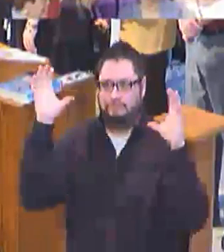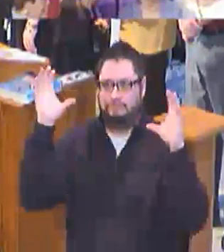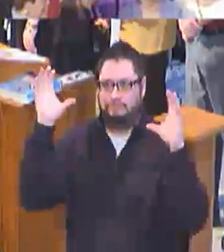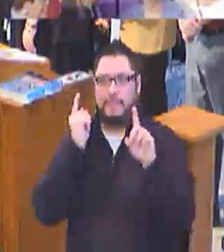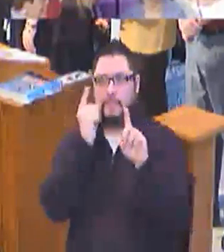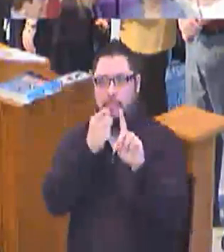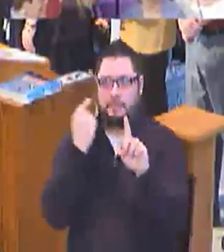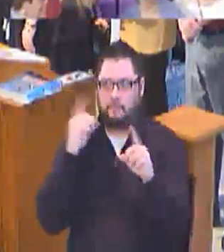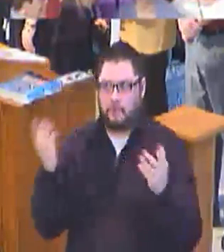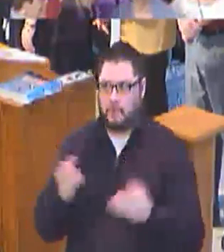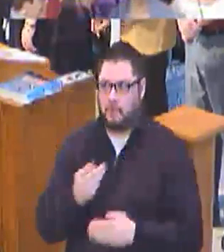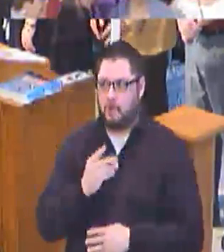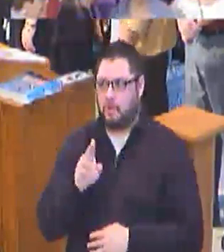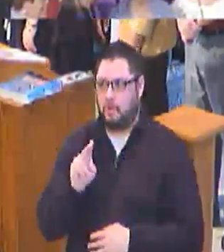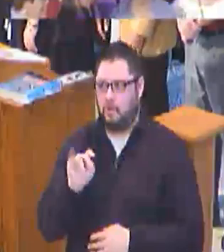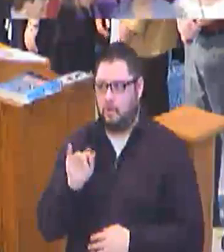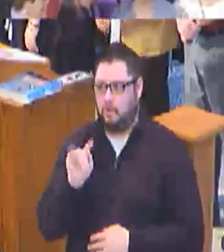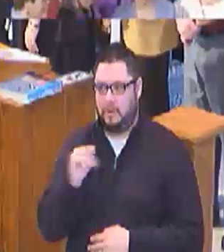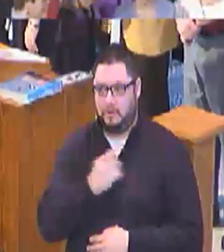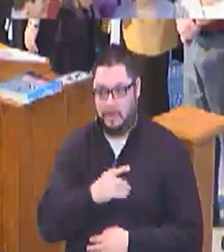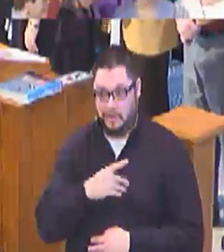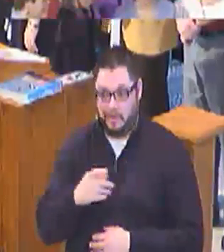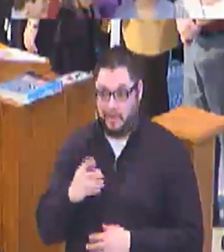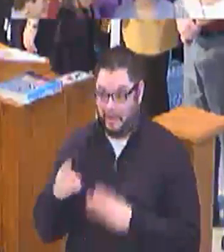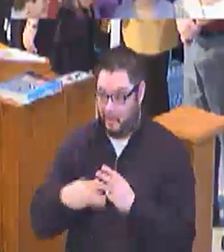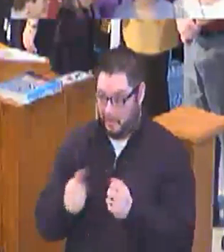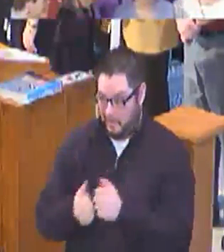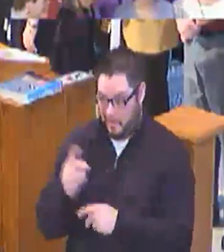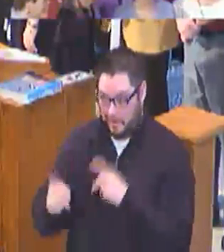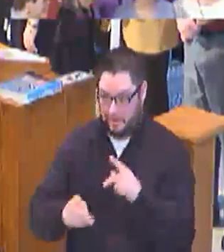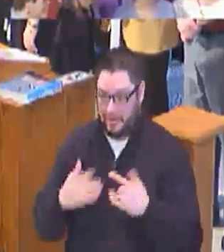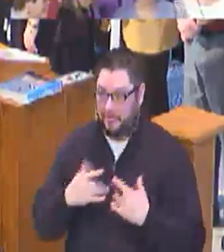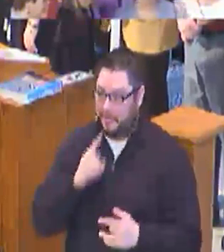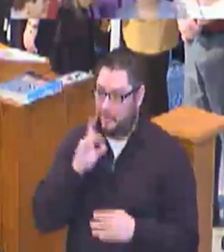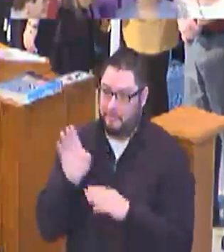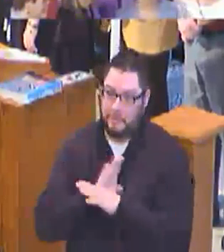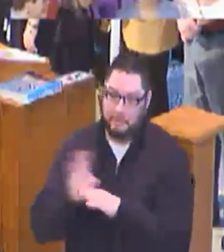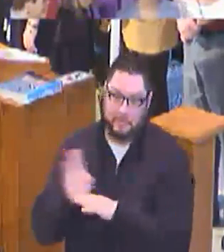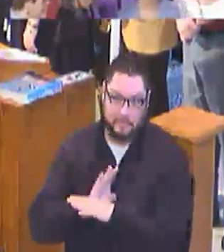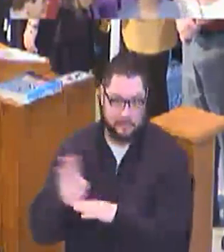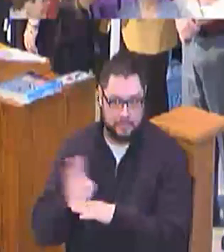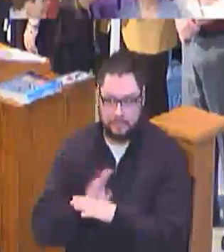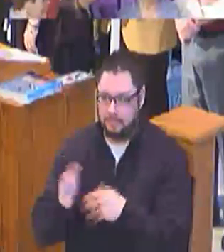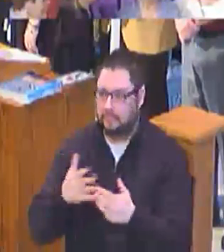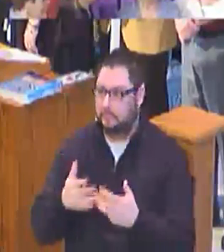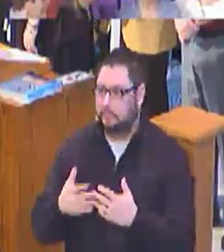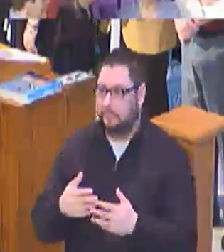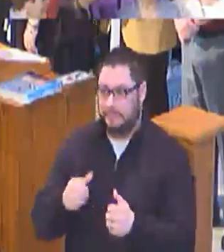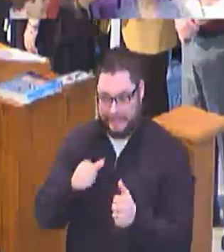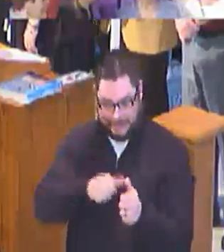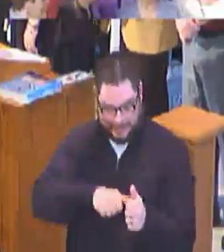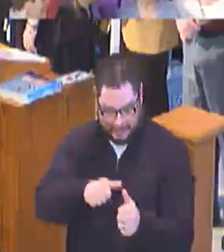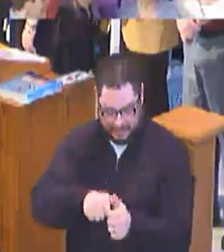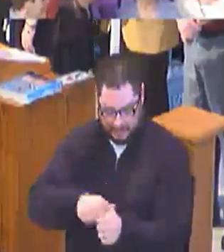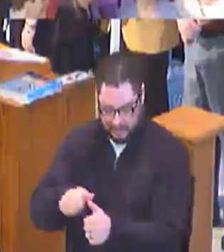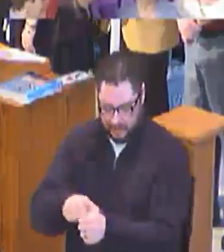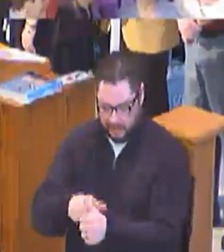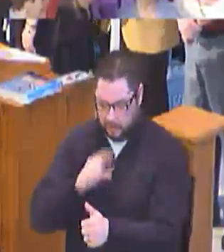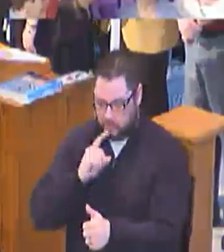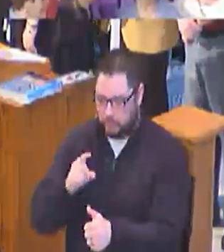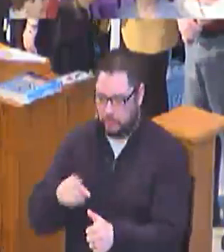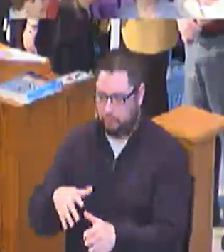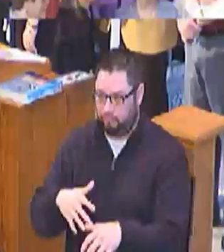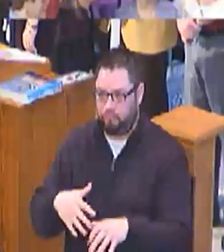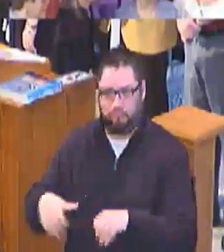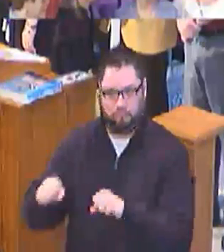Minneapolis. In a world where most people are already busier than they'd like to be, Each of these individuals have stepped forward